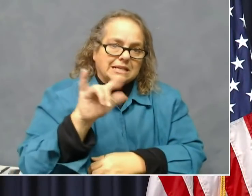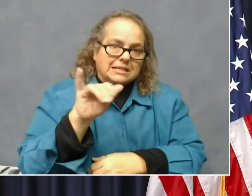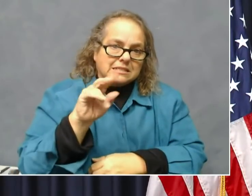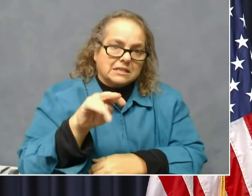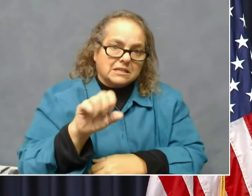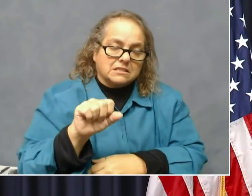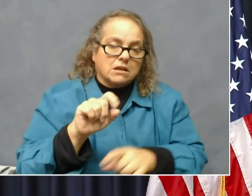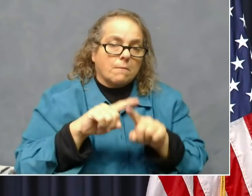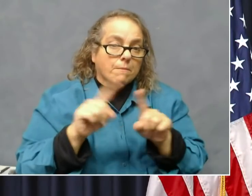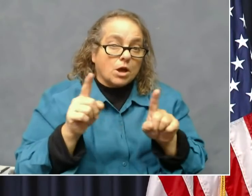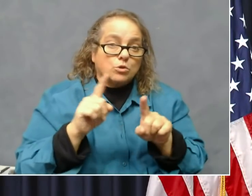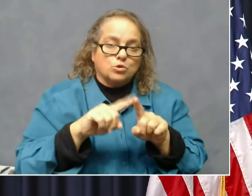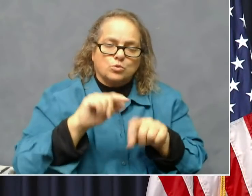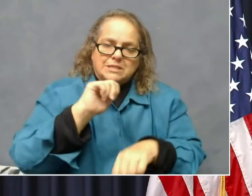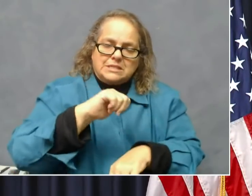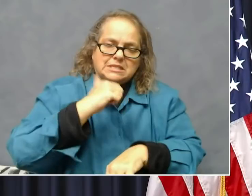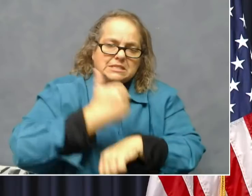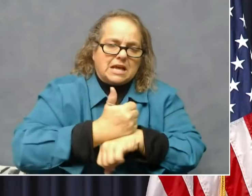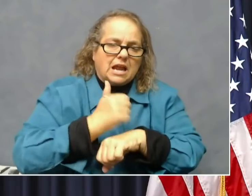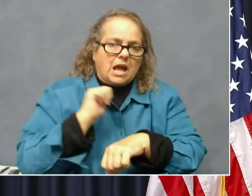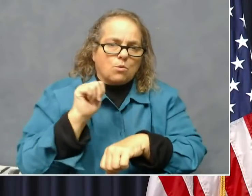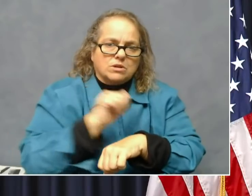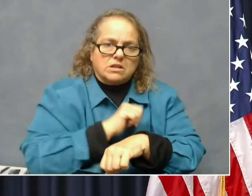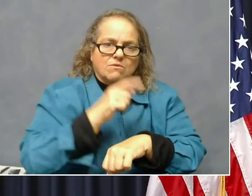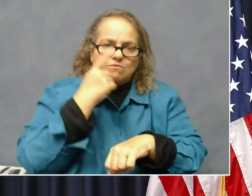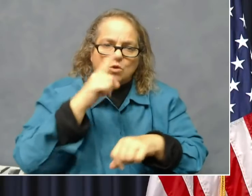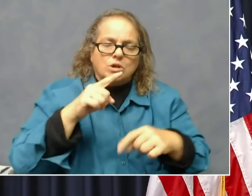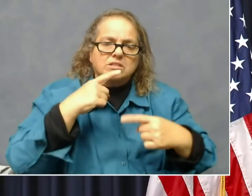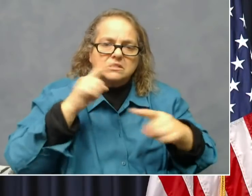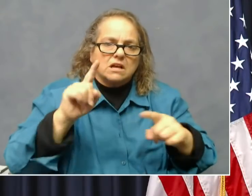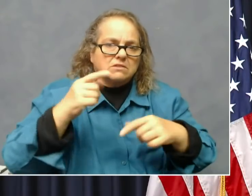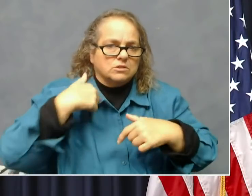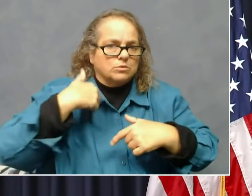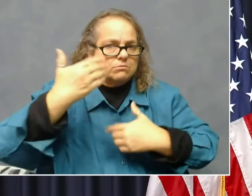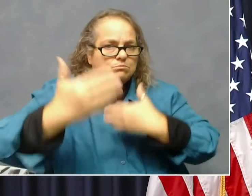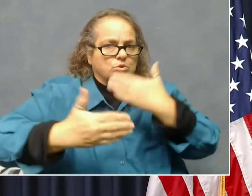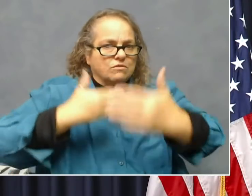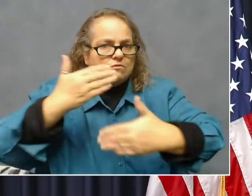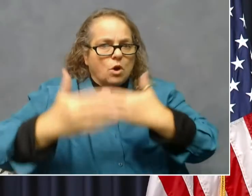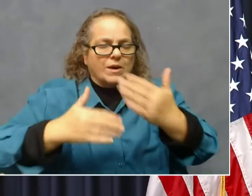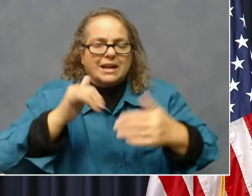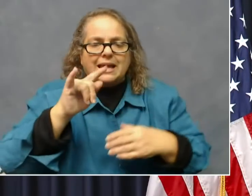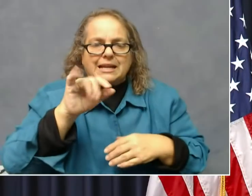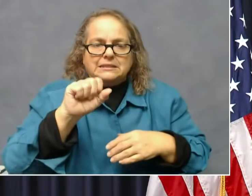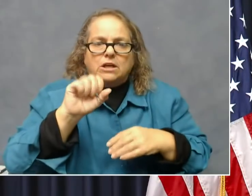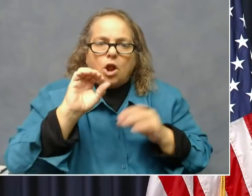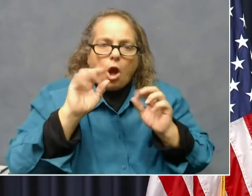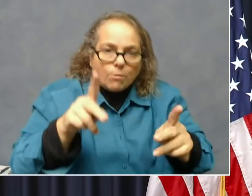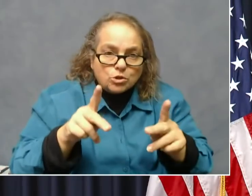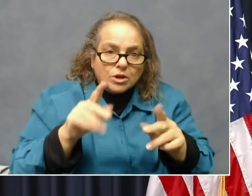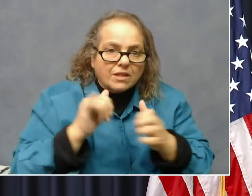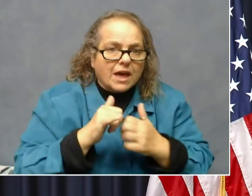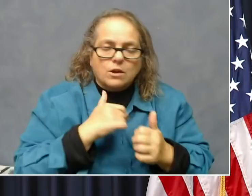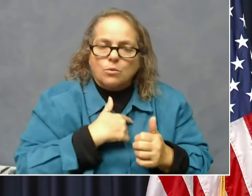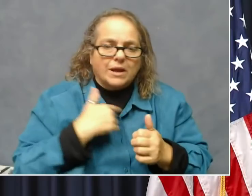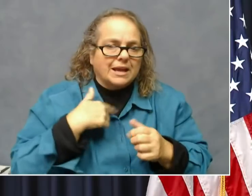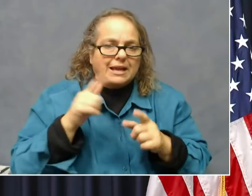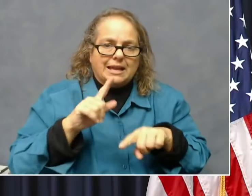also to set ourselves up for success moving forward. That's an opportunity that we can't let pass us